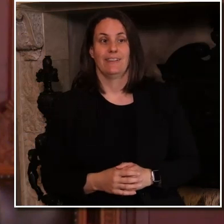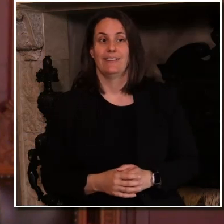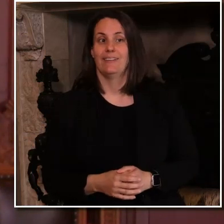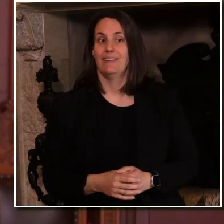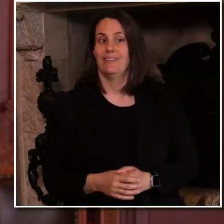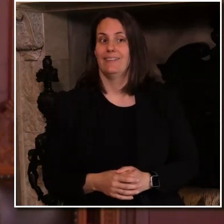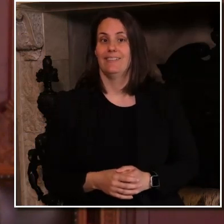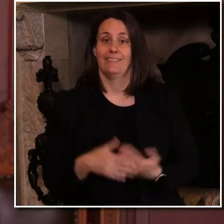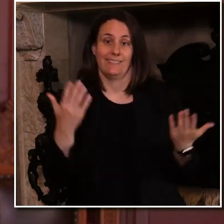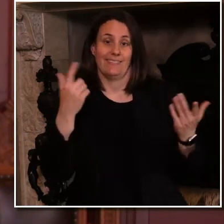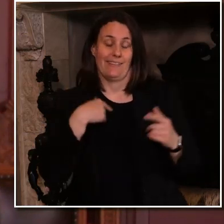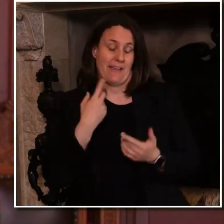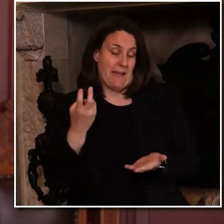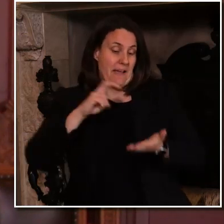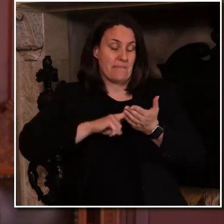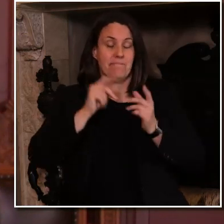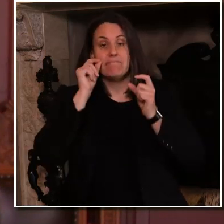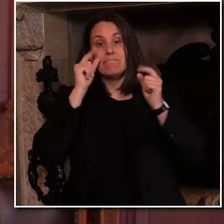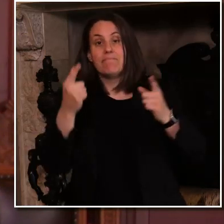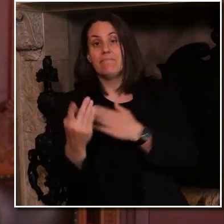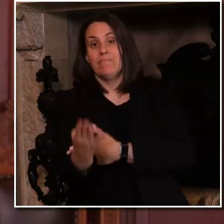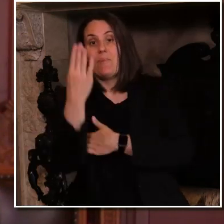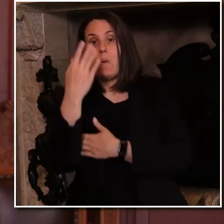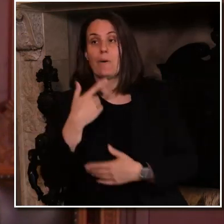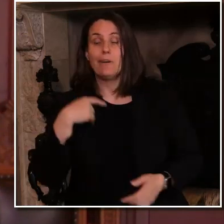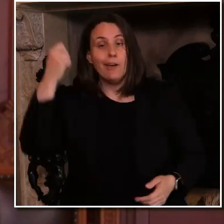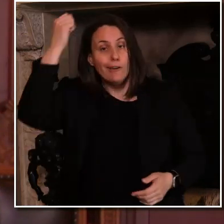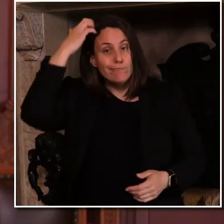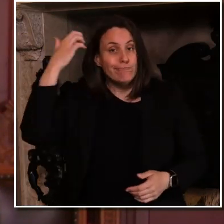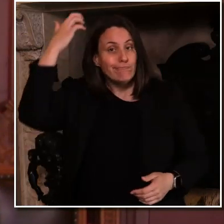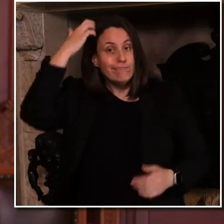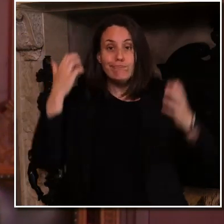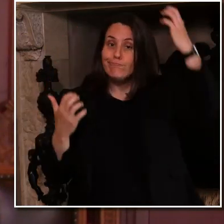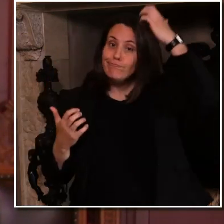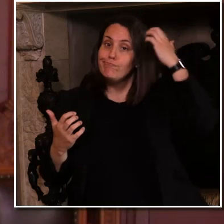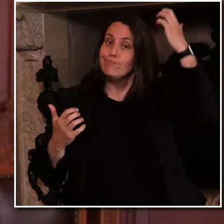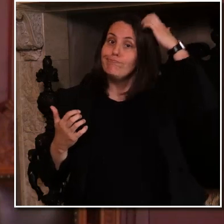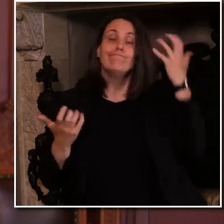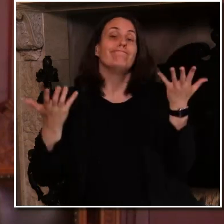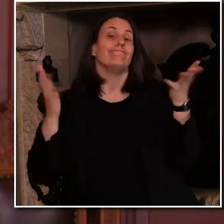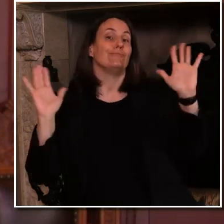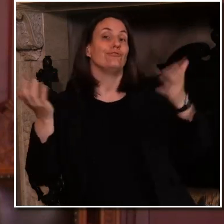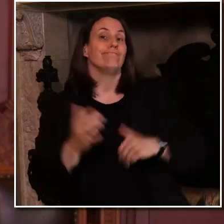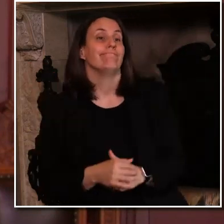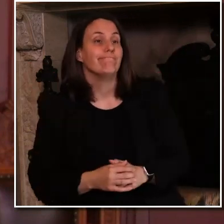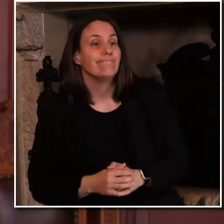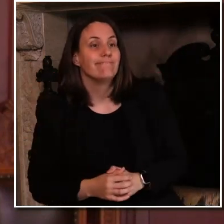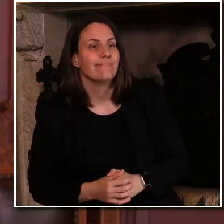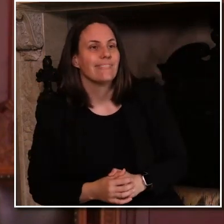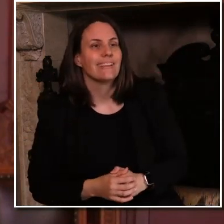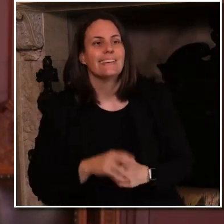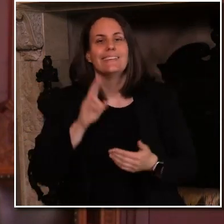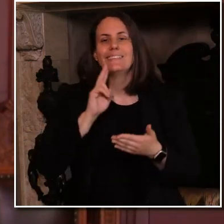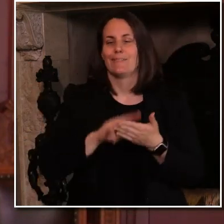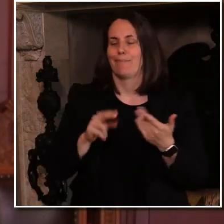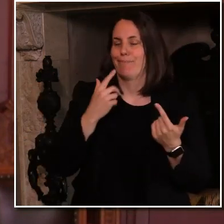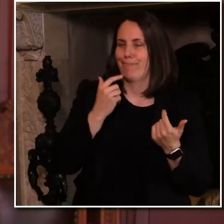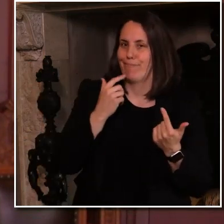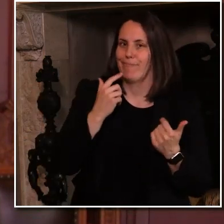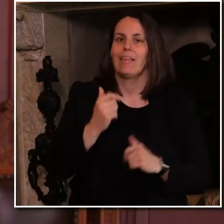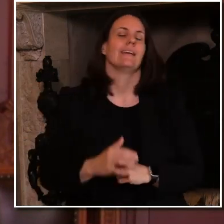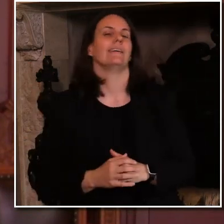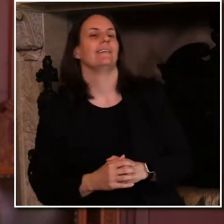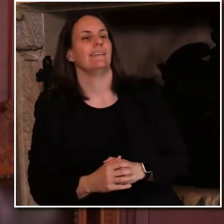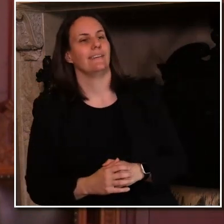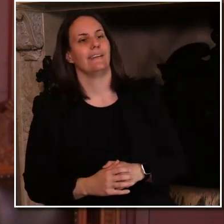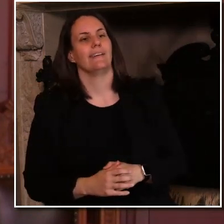say. That's what I do. I haven't been to a stylist or barber in months